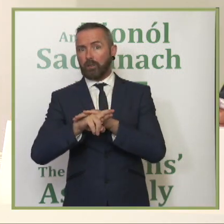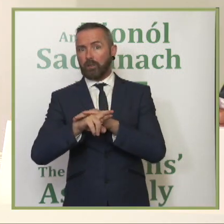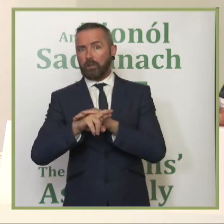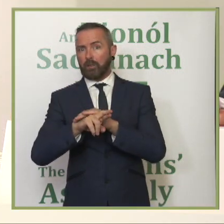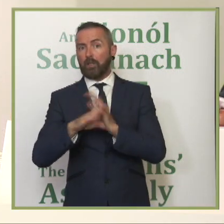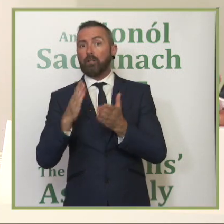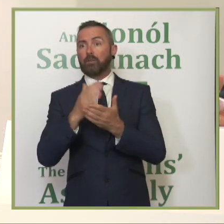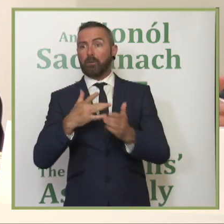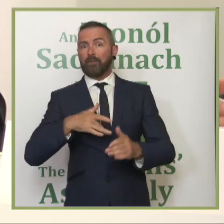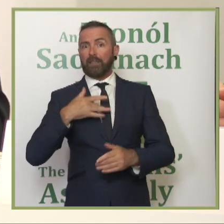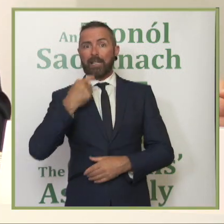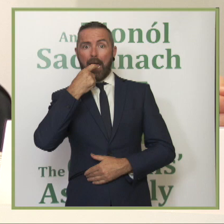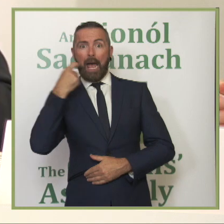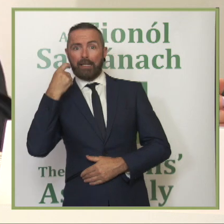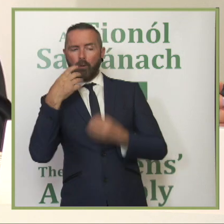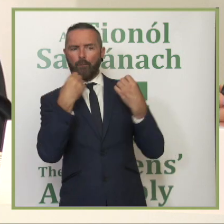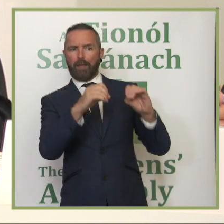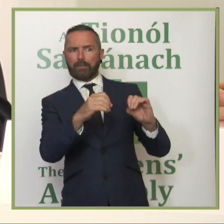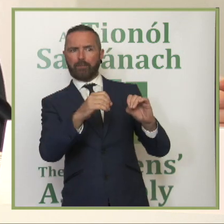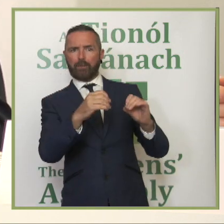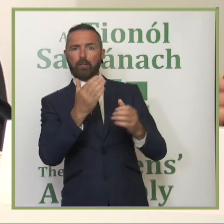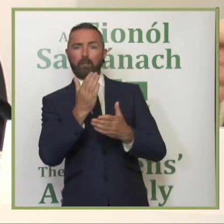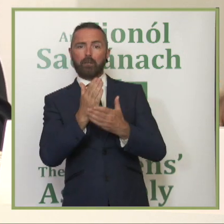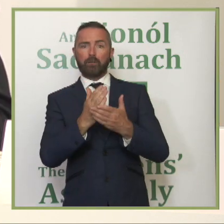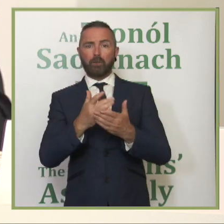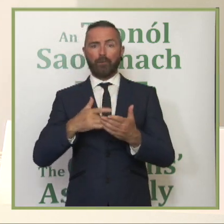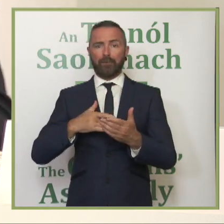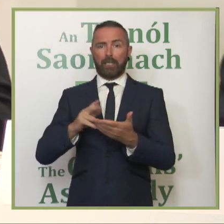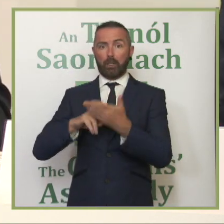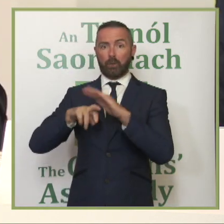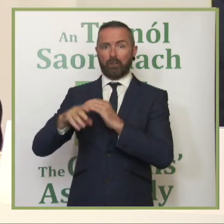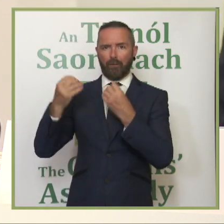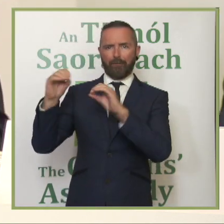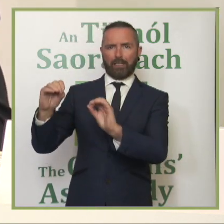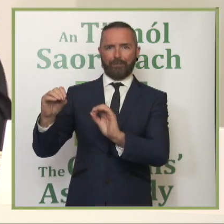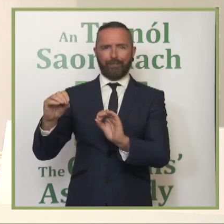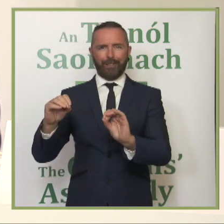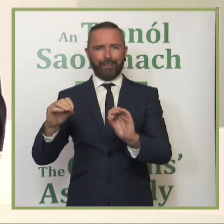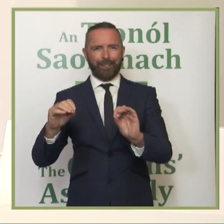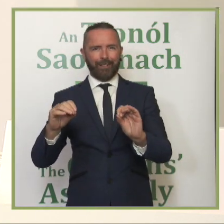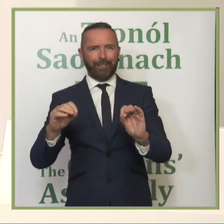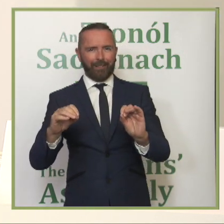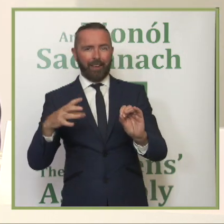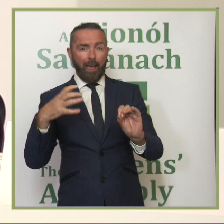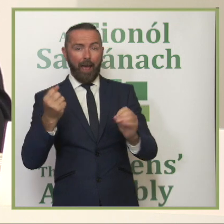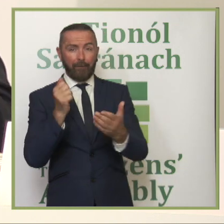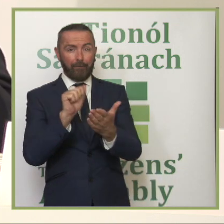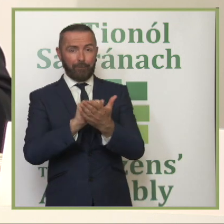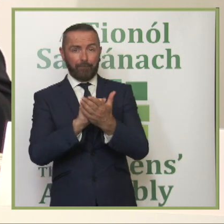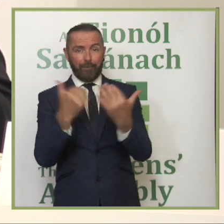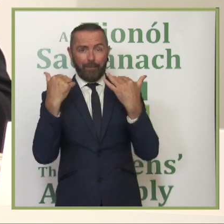that offences as well. And we've come across some research and some papers that we can share with you all